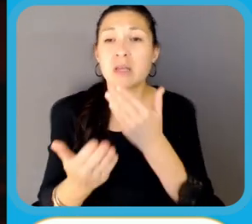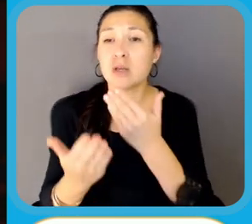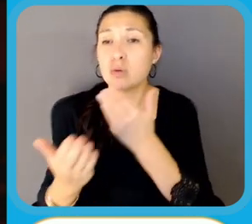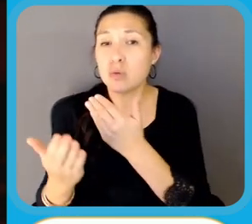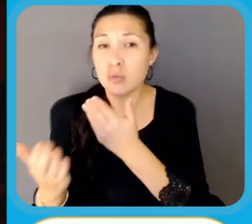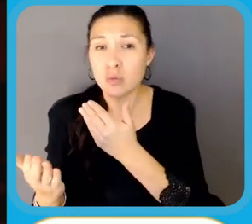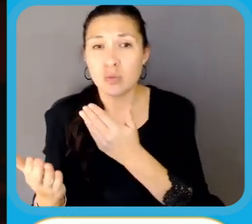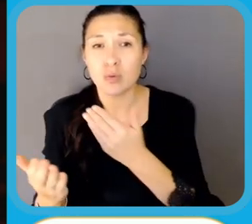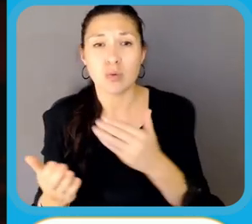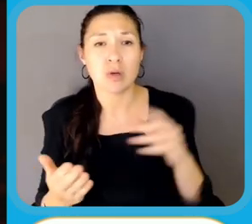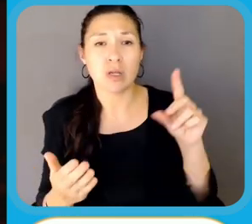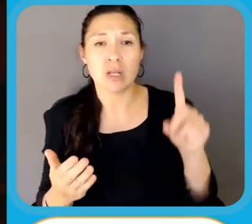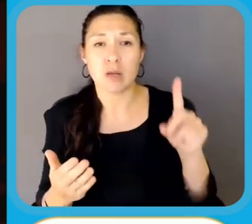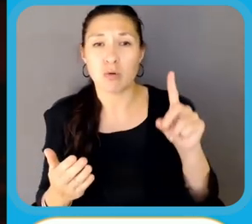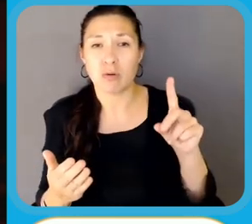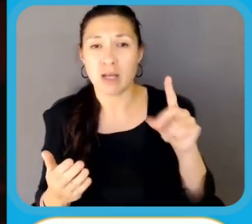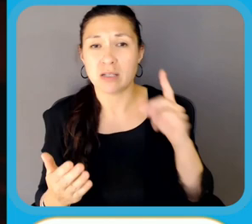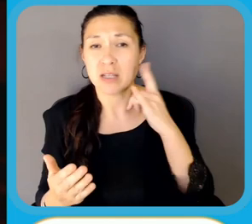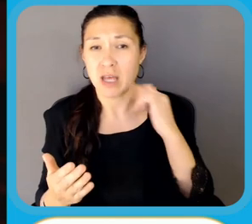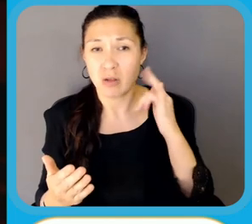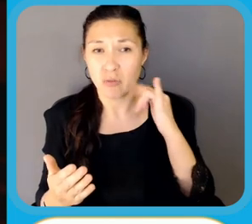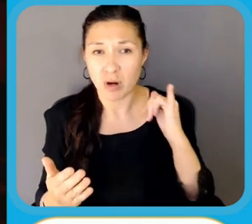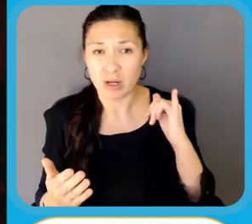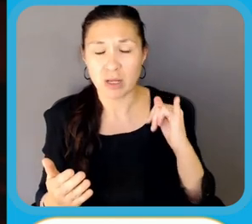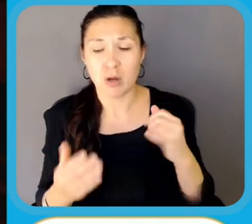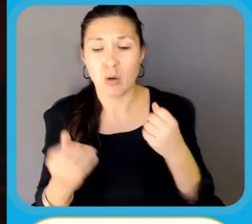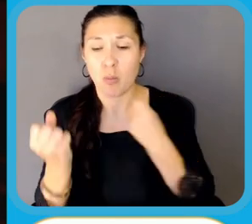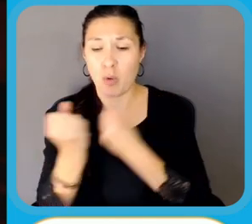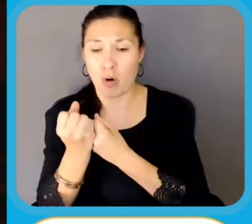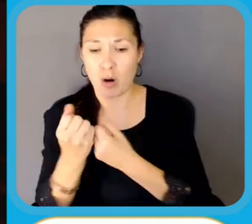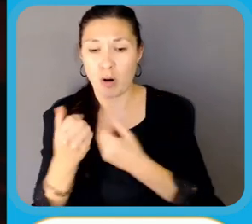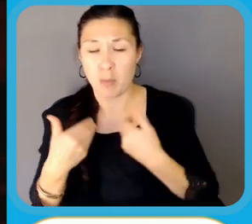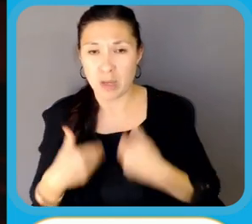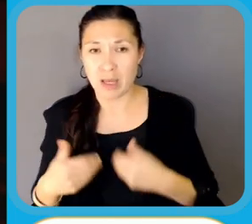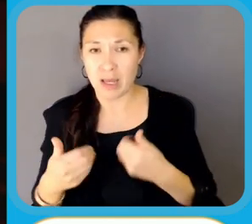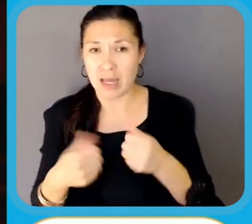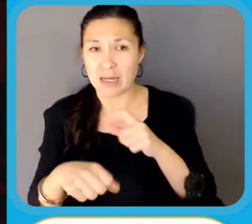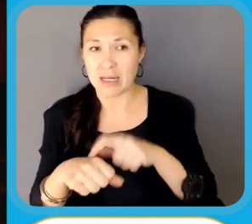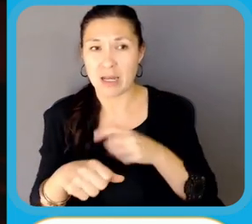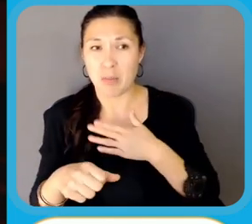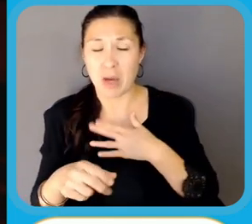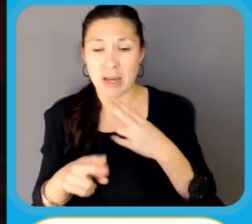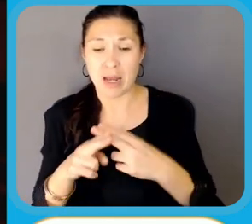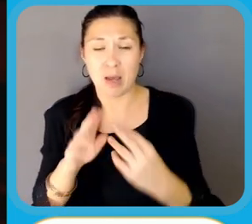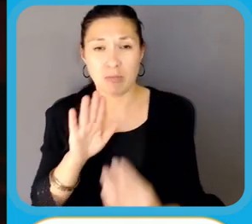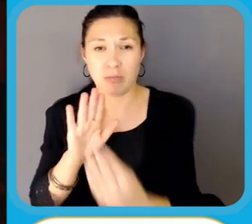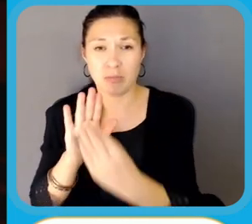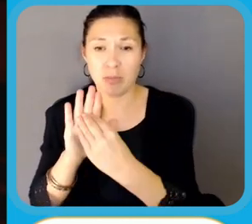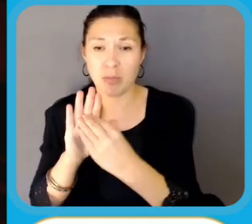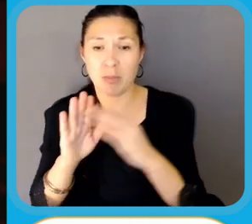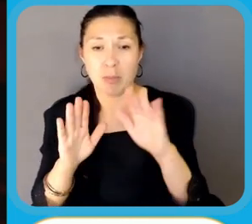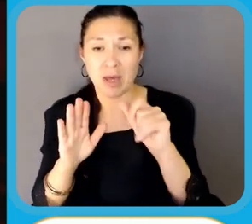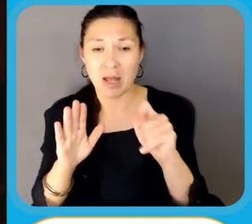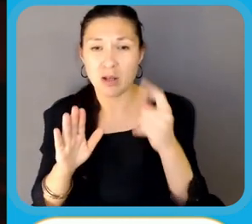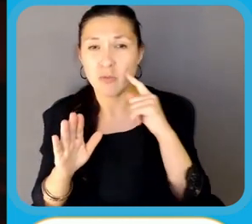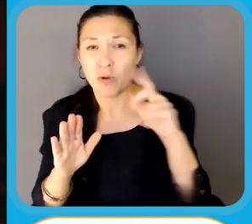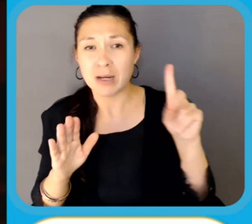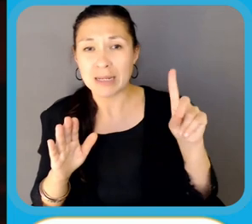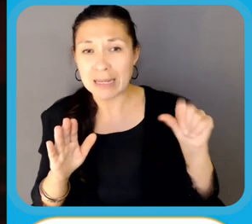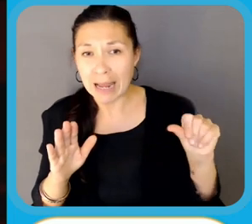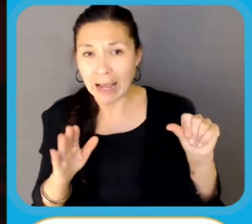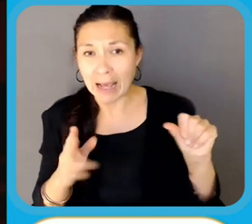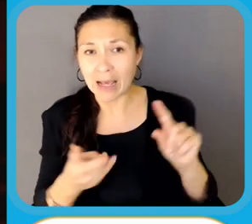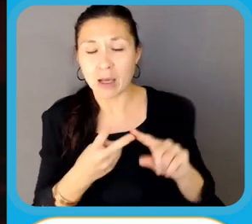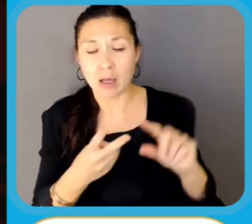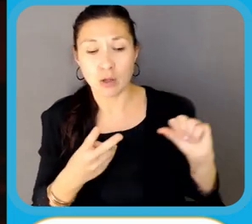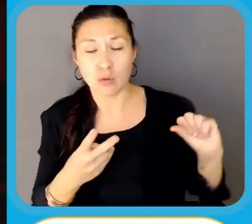of California, who supported me every time my name has been on the ballot for district attorney, attorney general, for